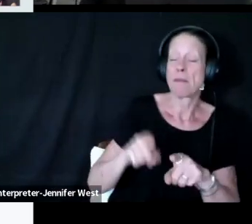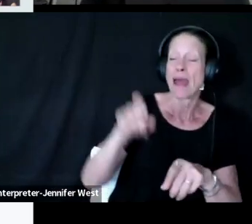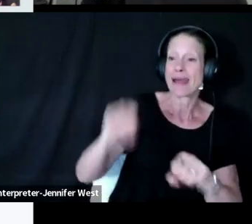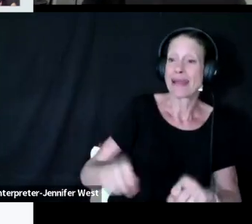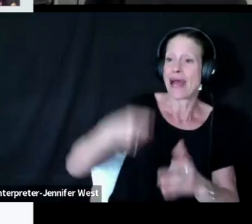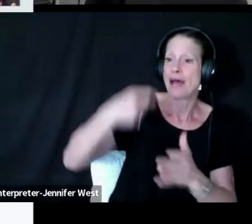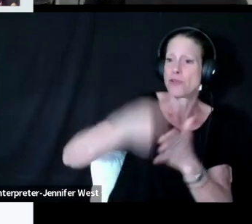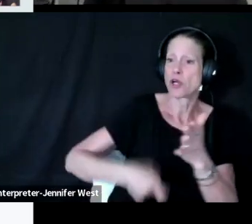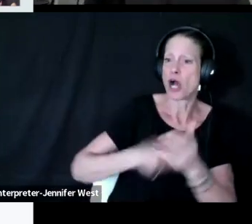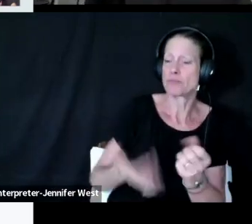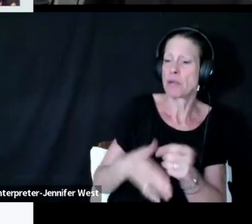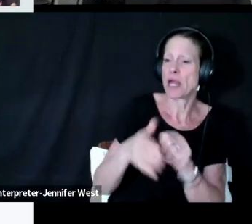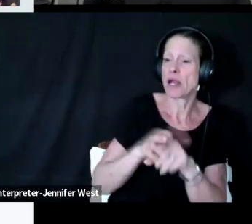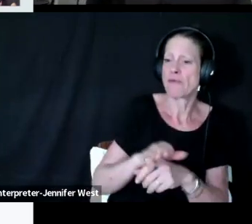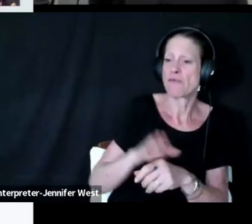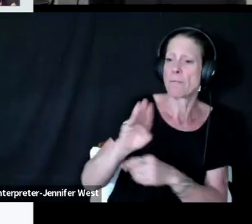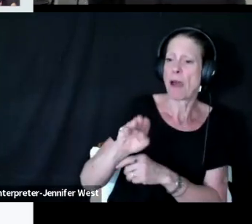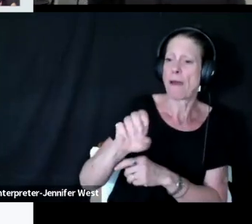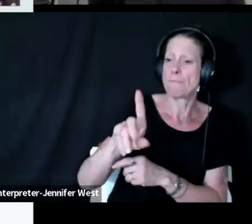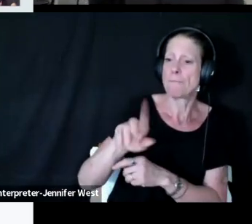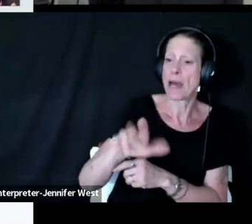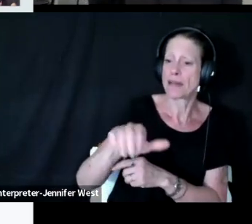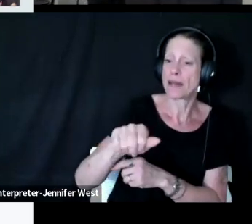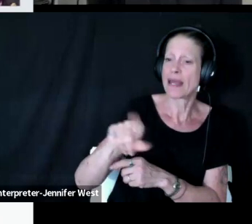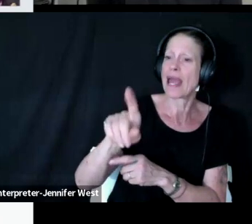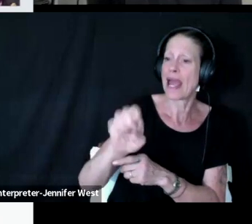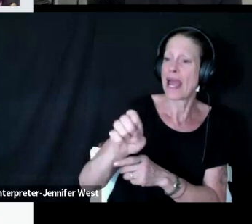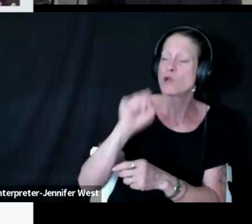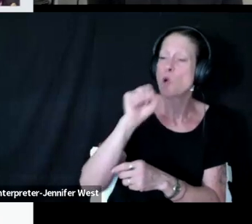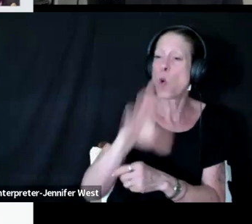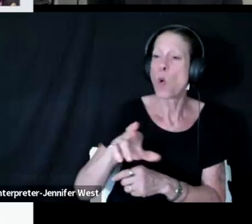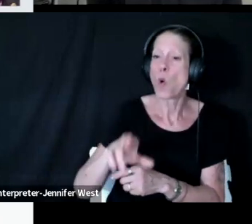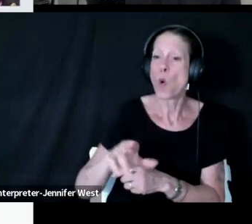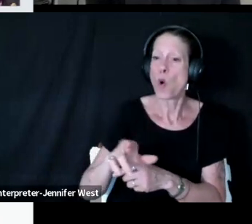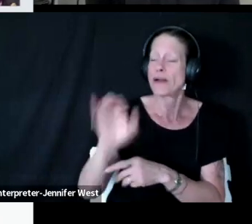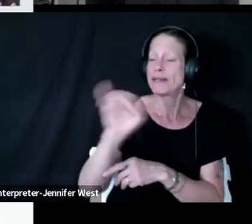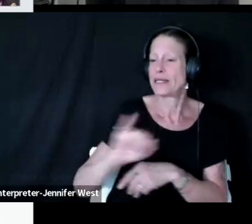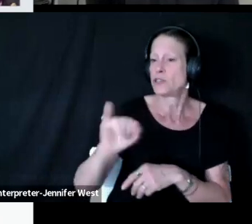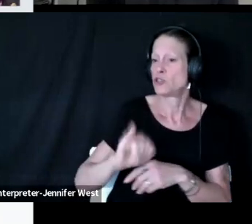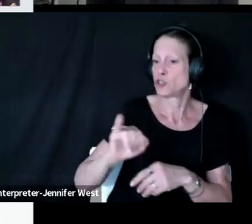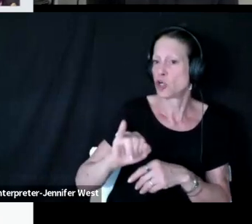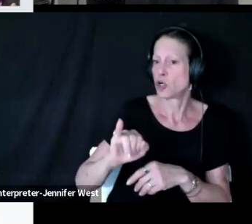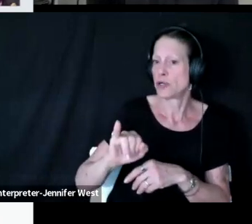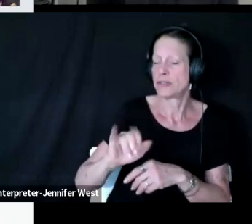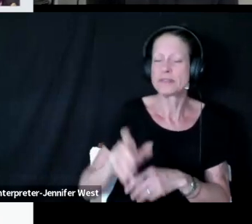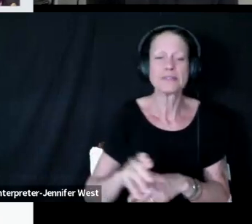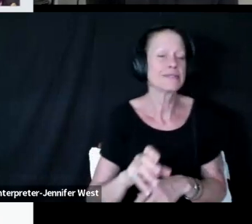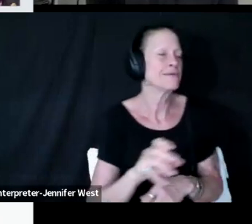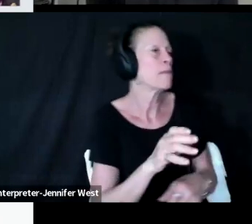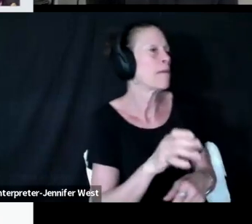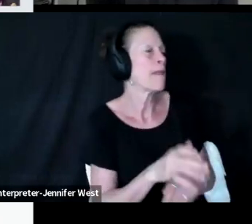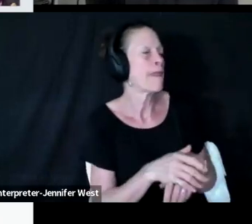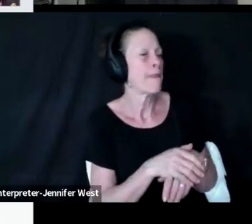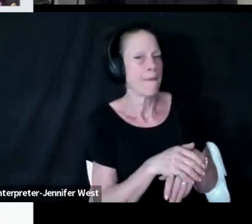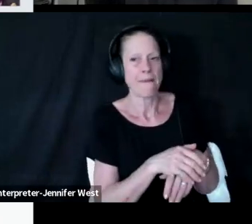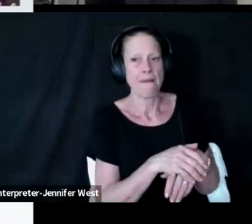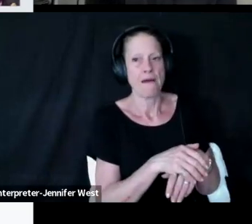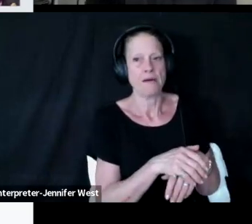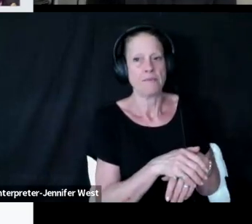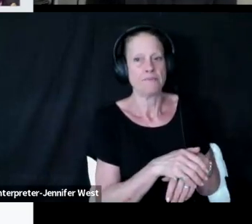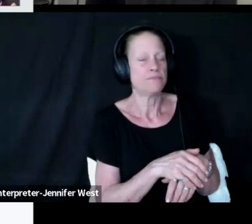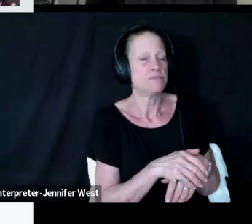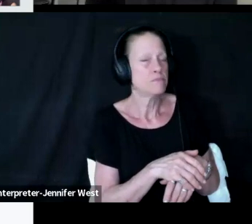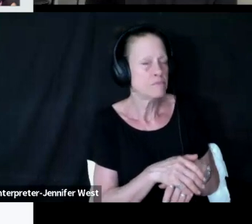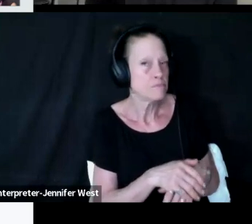What I'll tell you is, I don't know this answer whether you guys are have self-determination there or not.